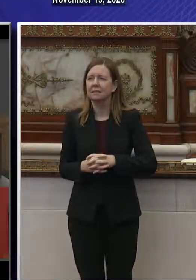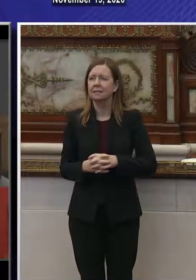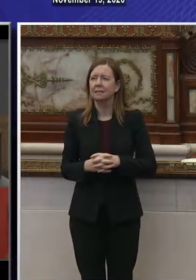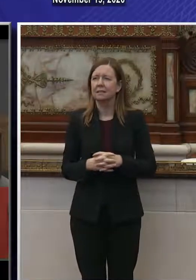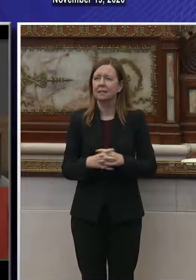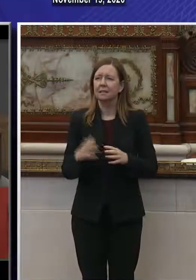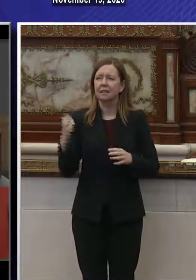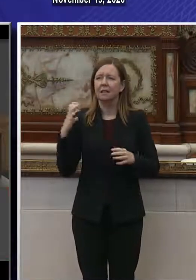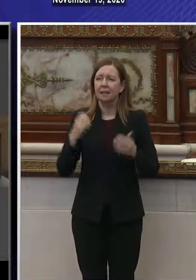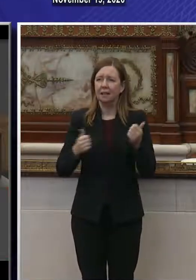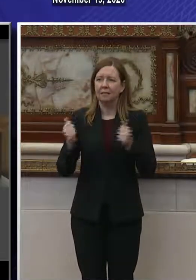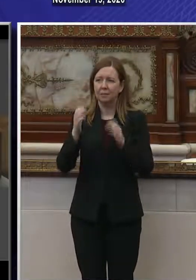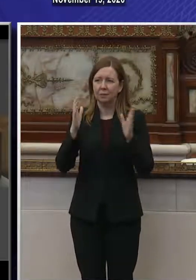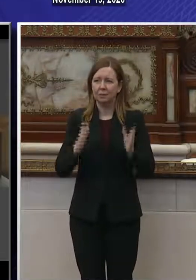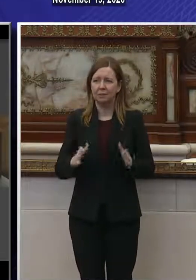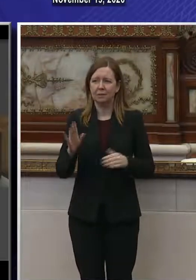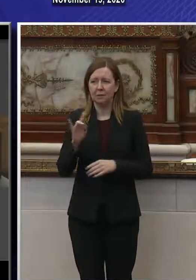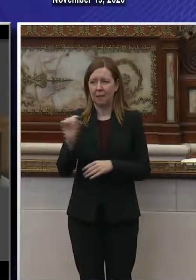And Chairperson Bass.